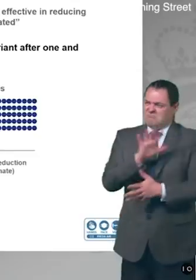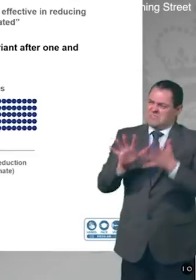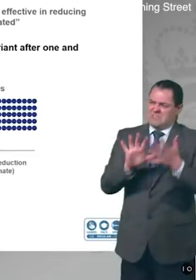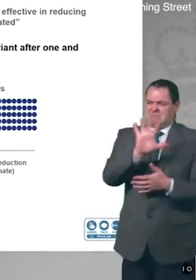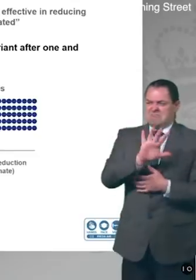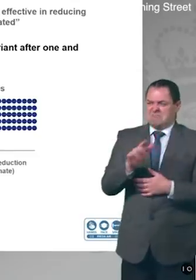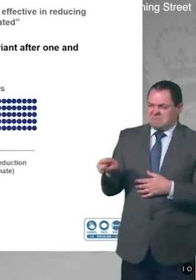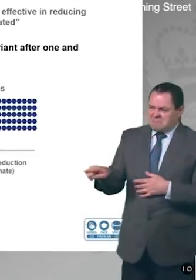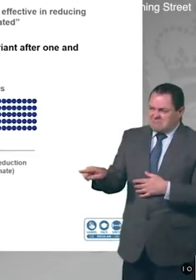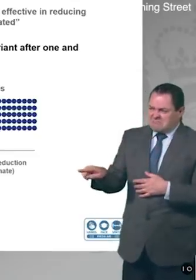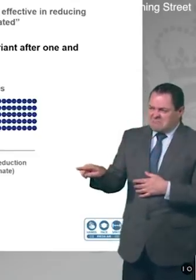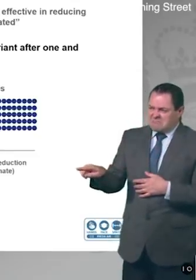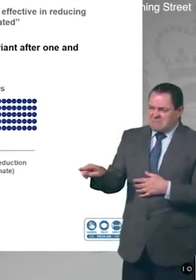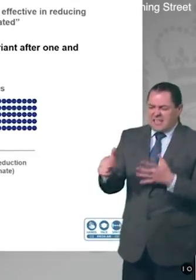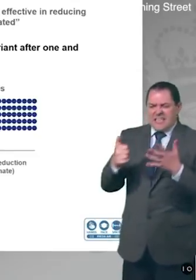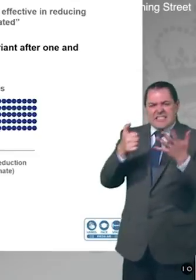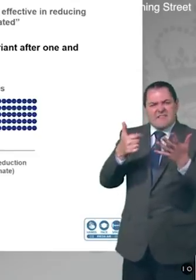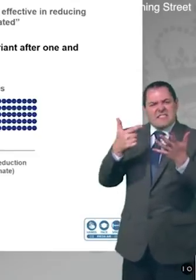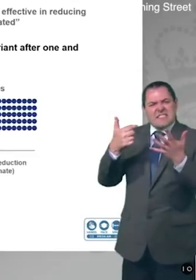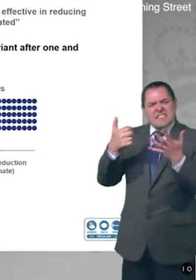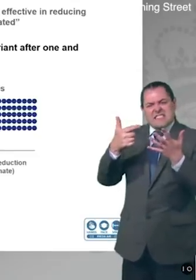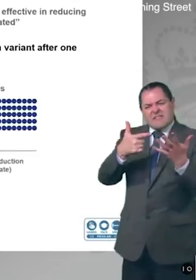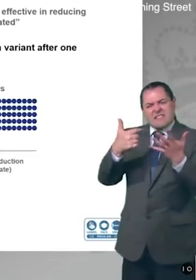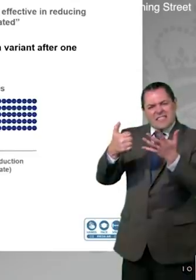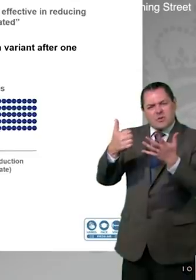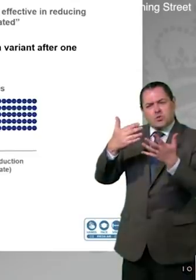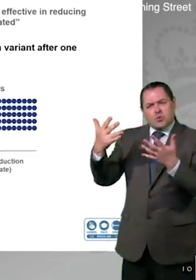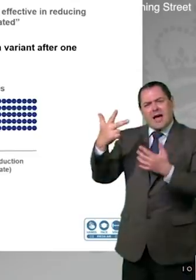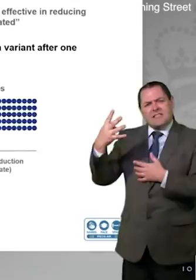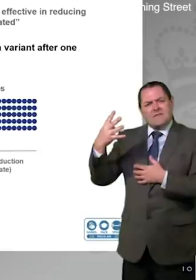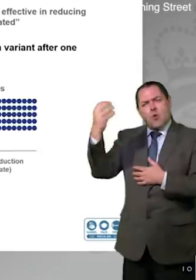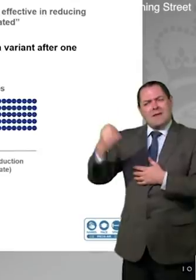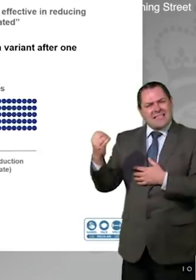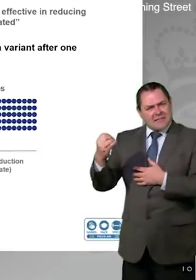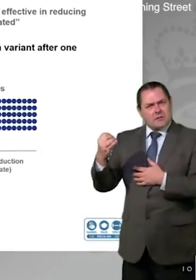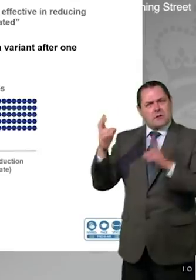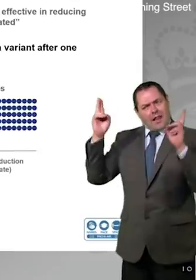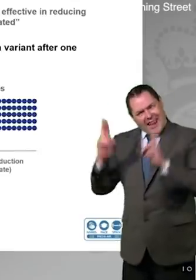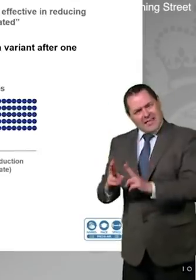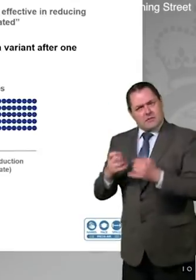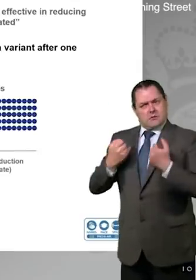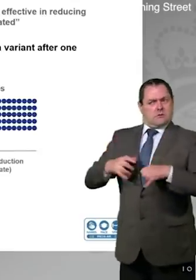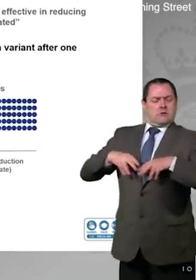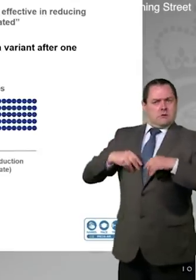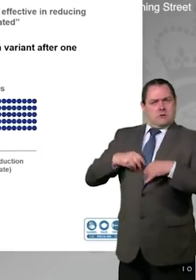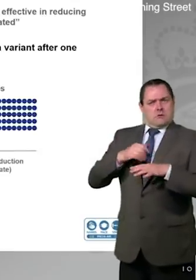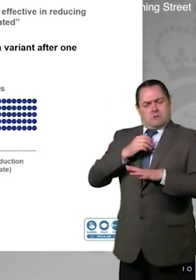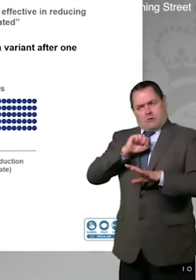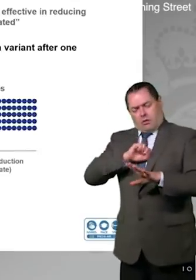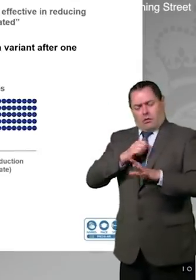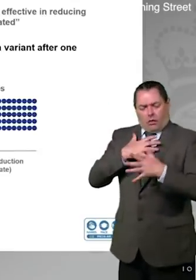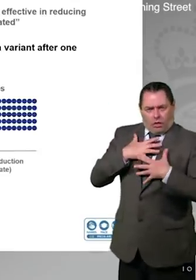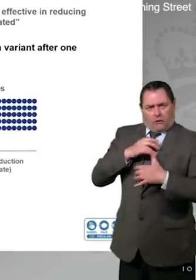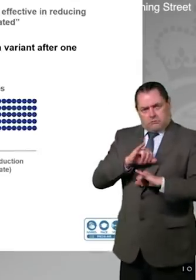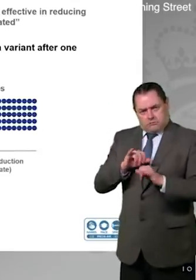reduction in symptomatic disease. Next slide, please. The news is even better